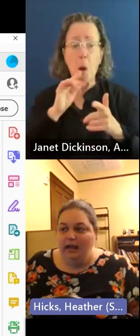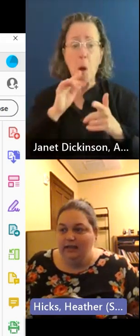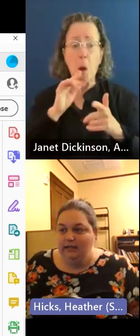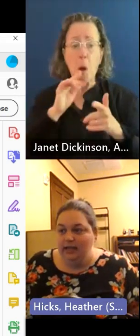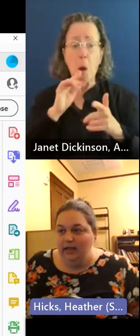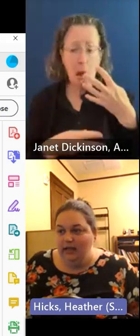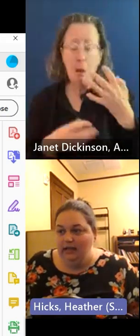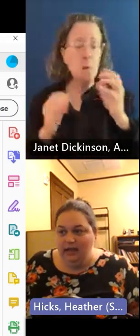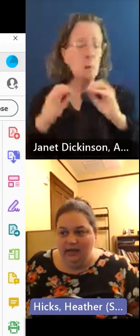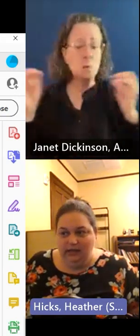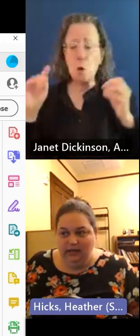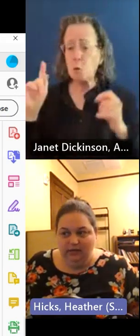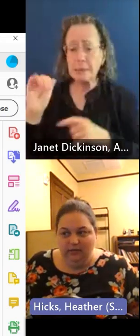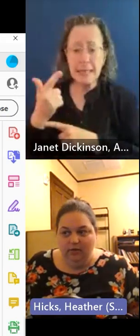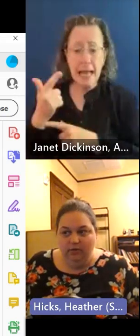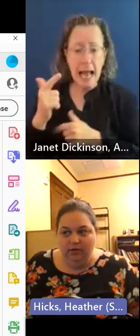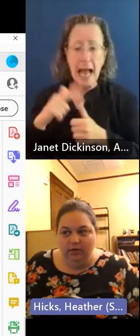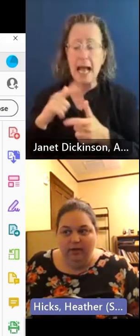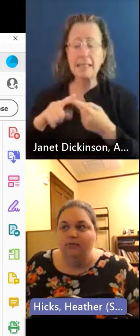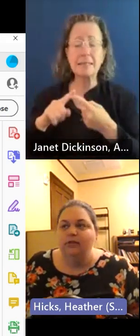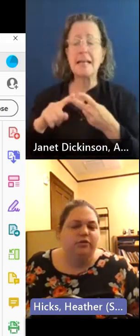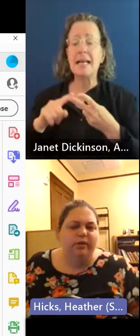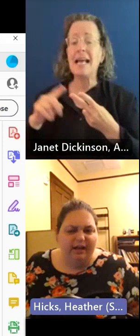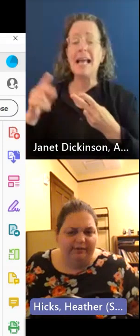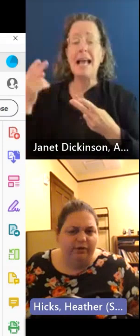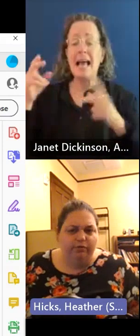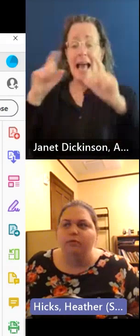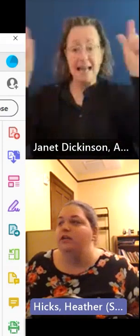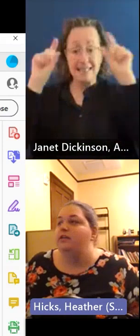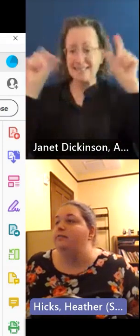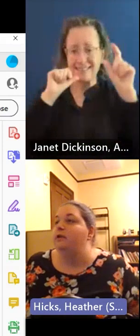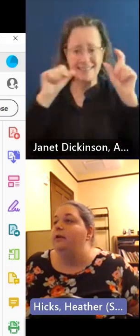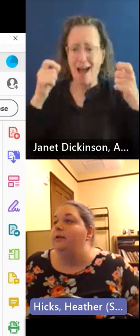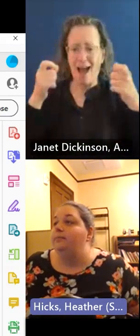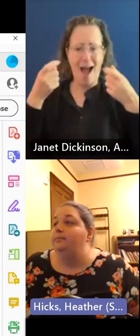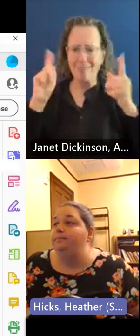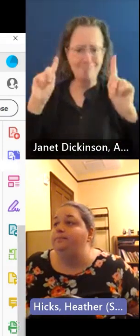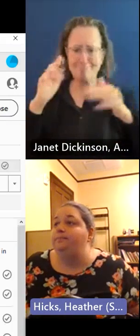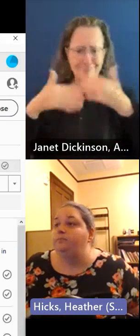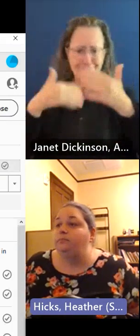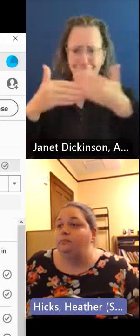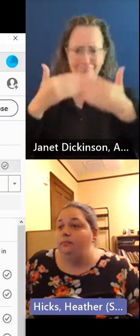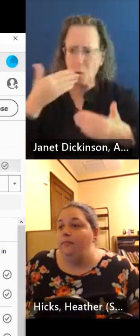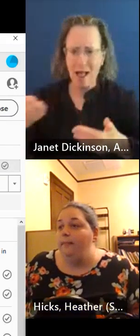no tags and the headings are not working well. So we'd have to go through and check stuff.